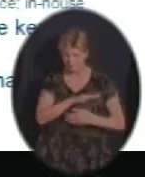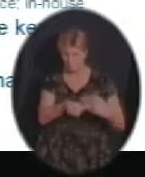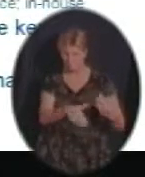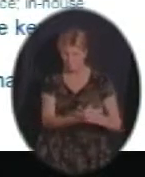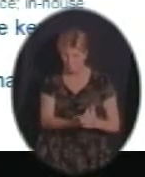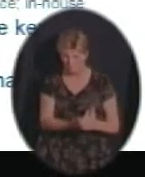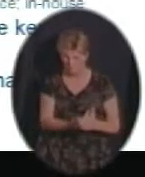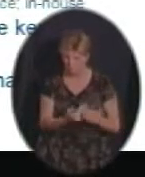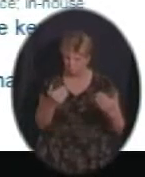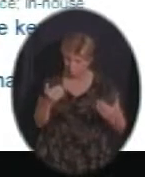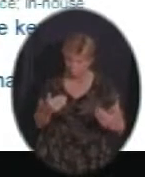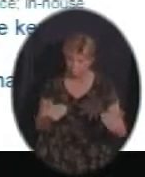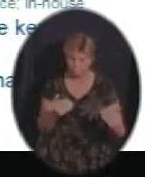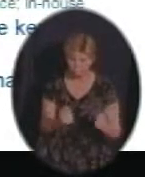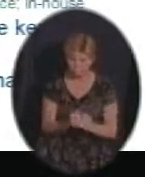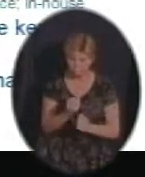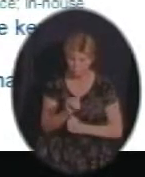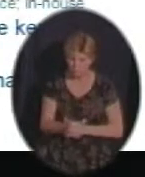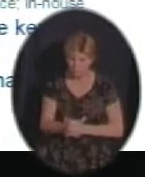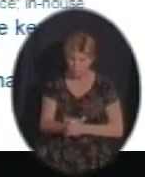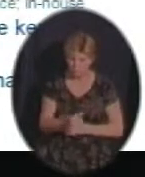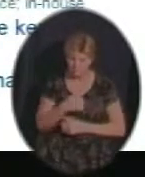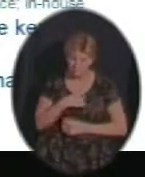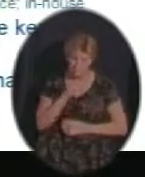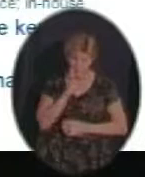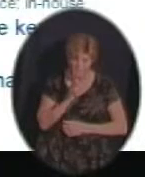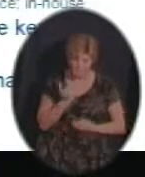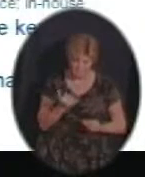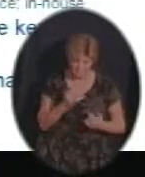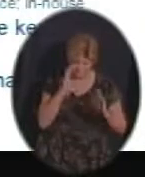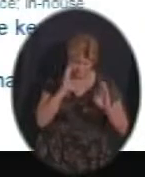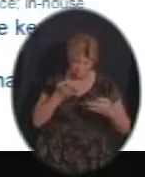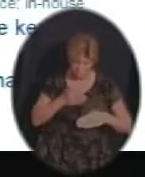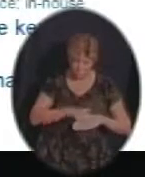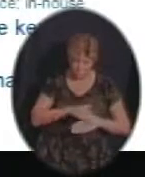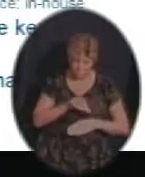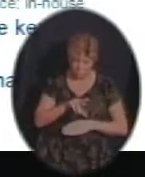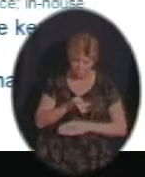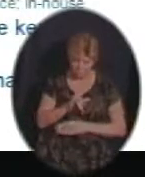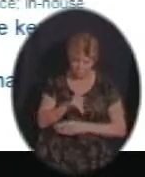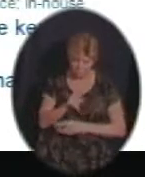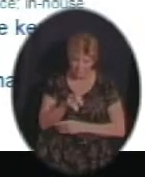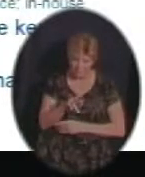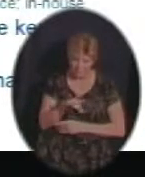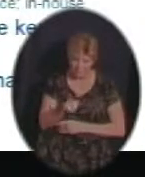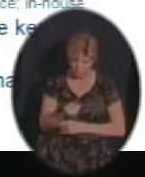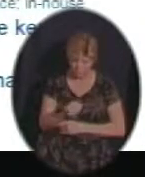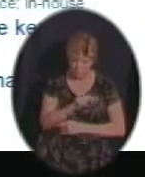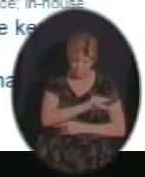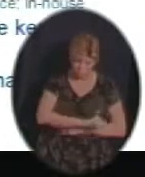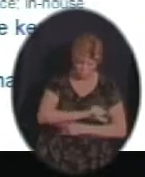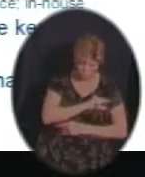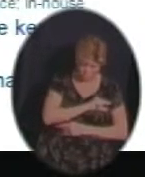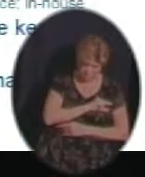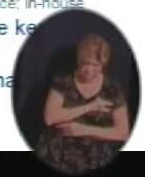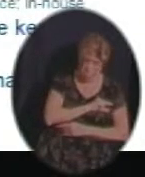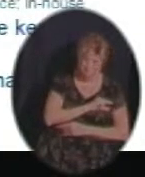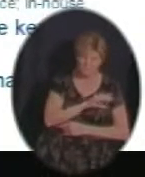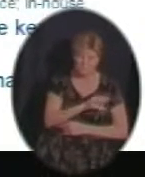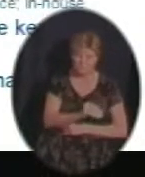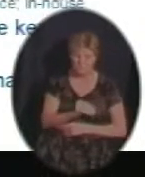through these evaluation criteria, if you will. There are 10 of them. The quality and quantity of similar services provided to public